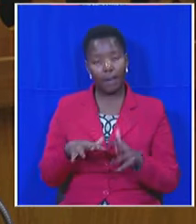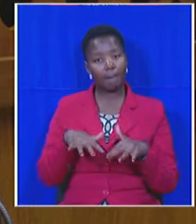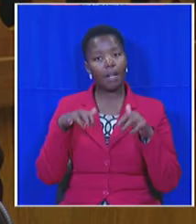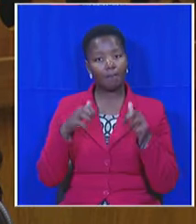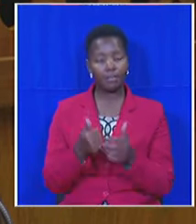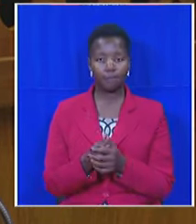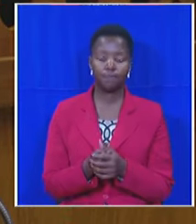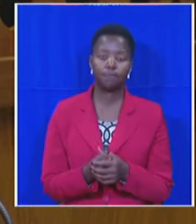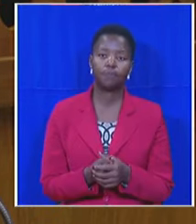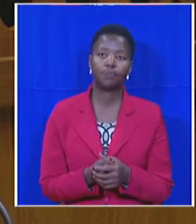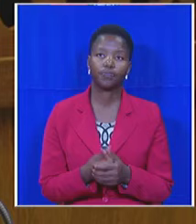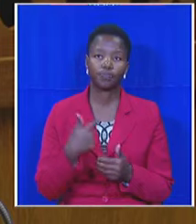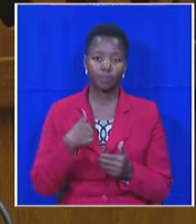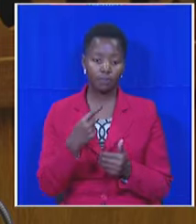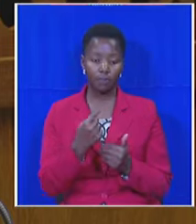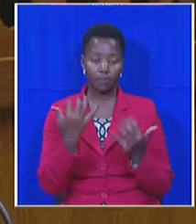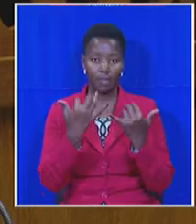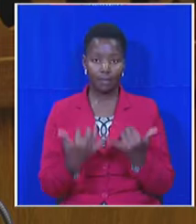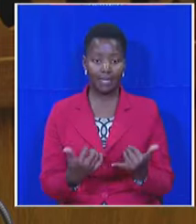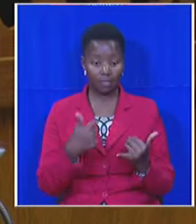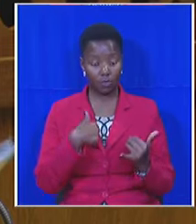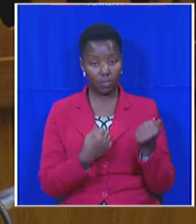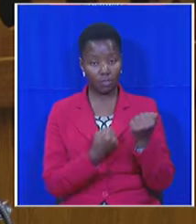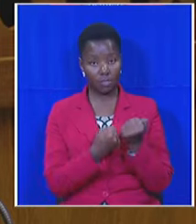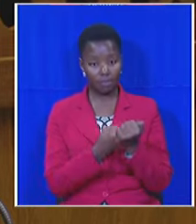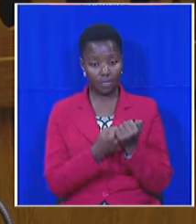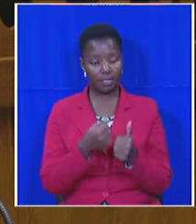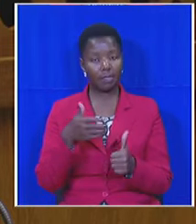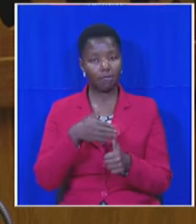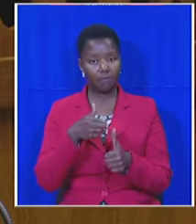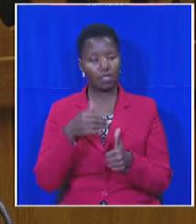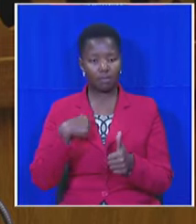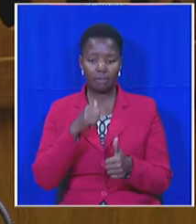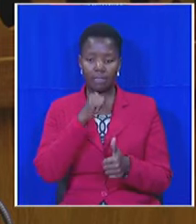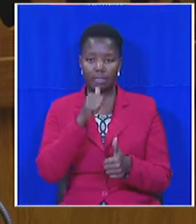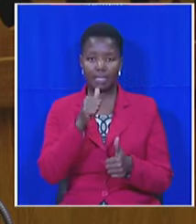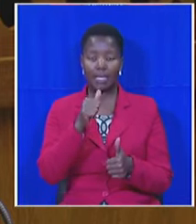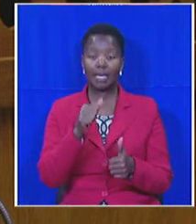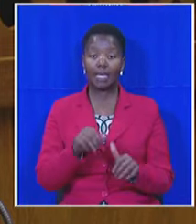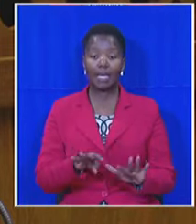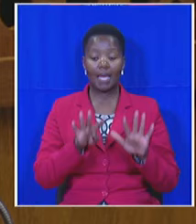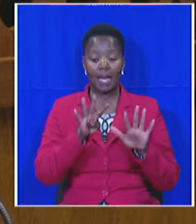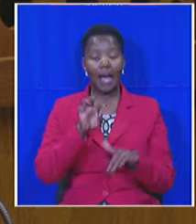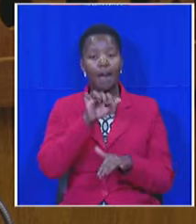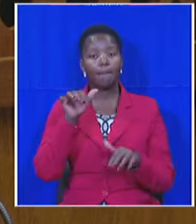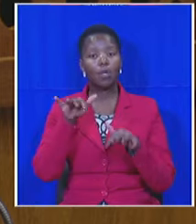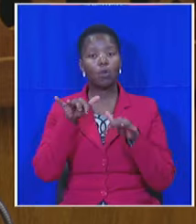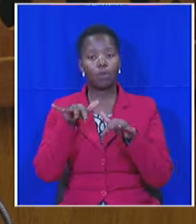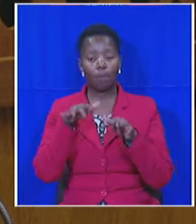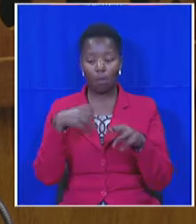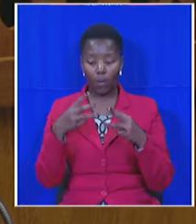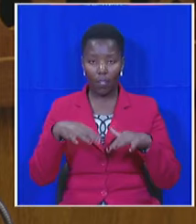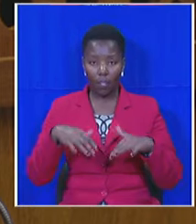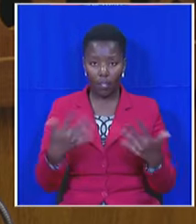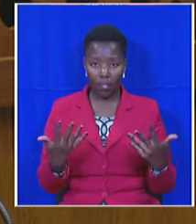To support this budget will be to accept that it is okay for nearly 9 million South Africans to be out of work